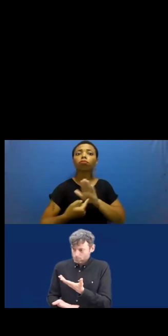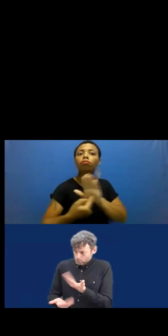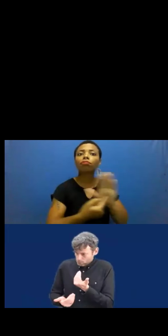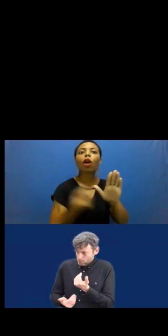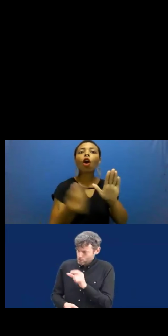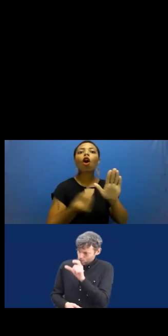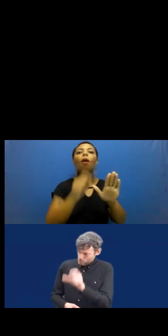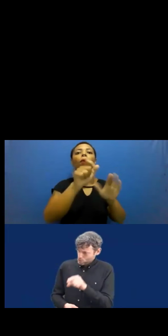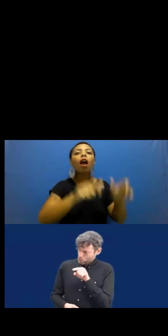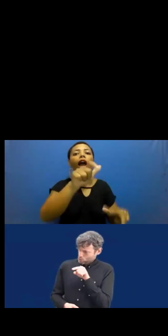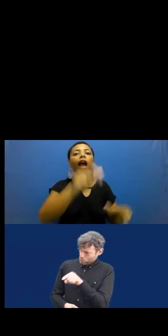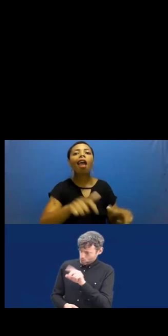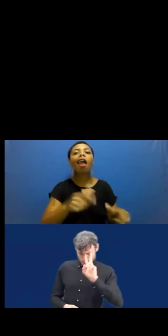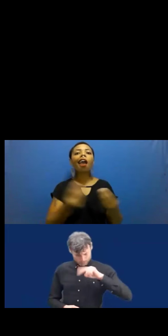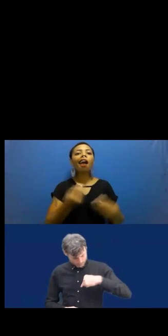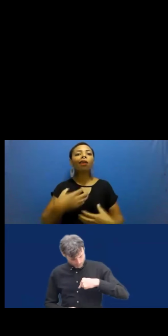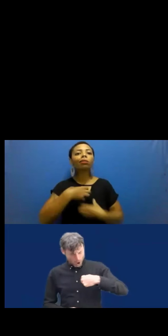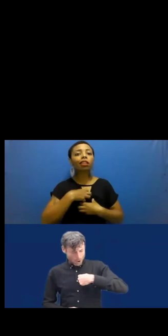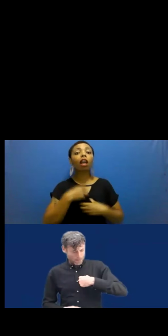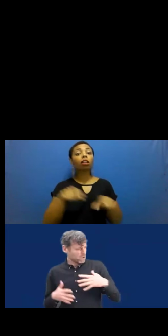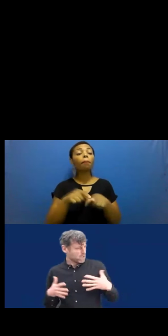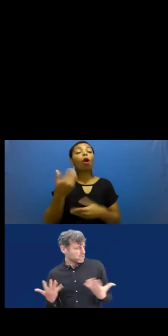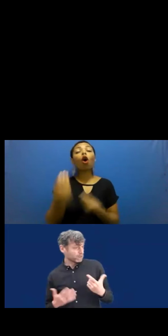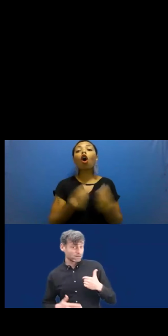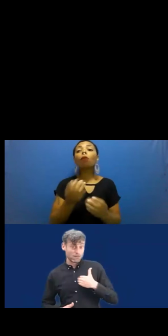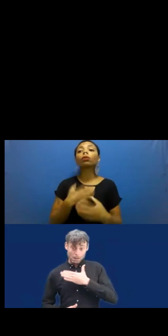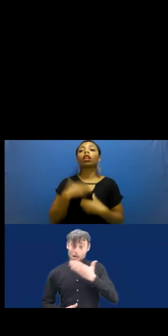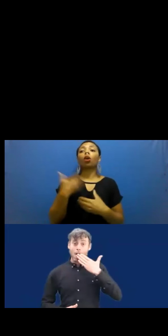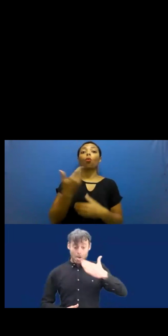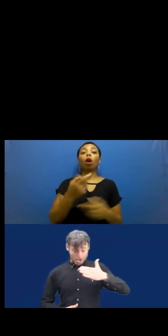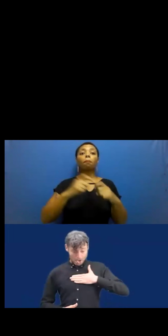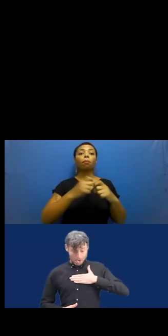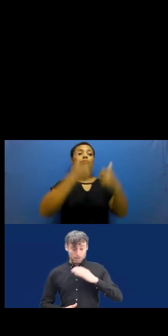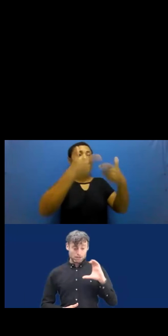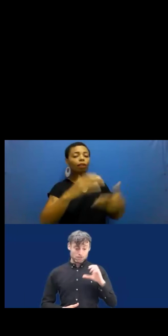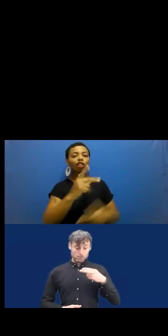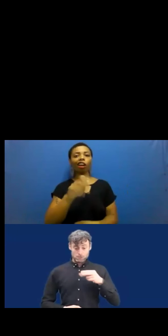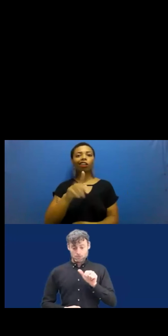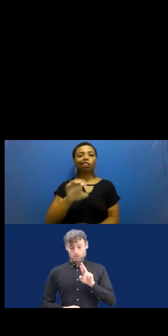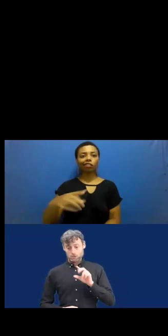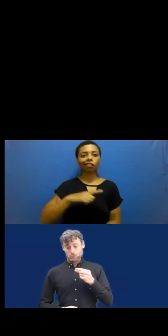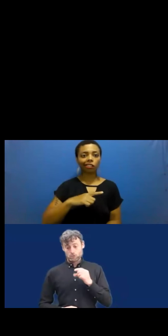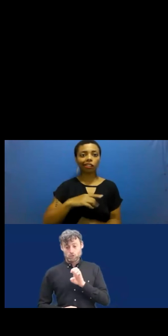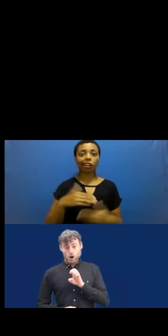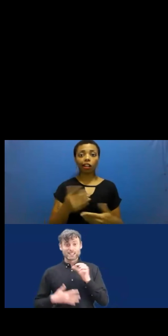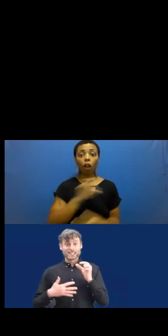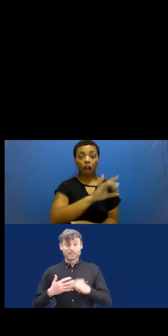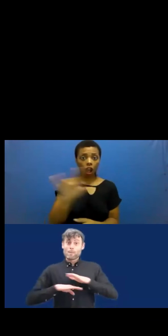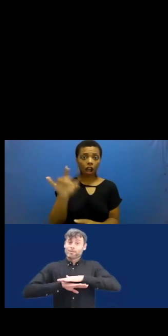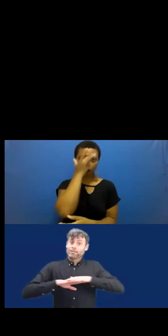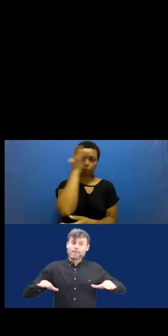see themselves beyond their diagnosis. Understanding who these individuals are beyond their diagnosis provides